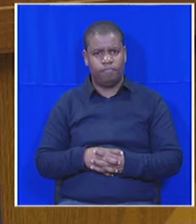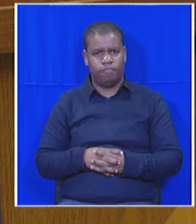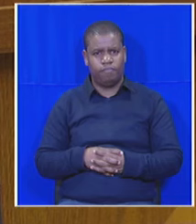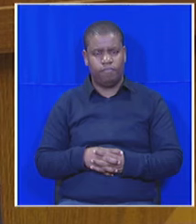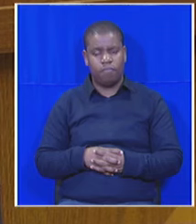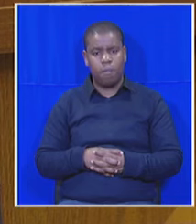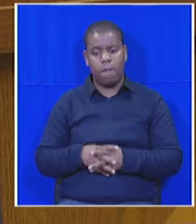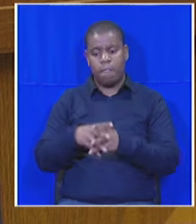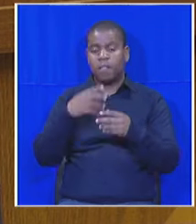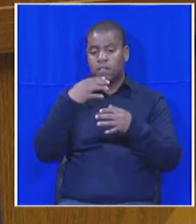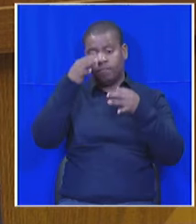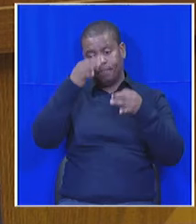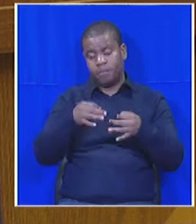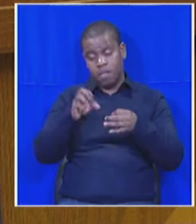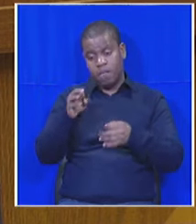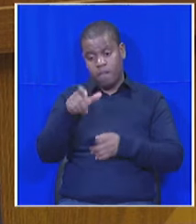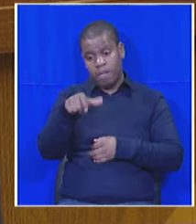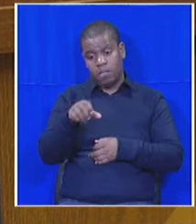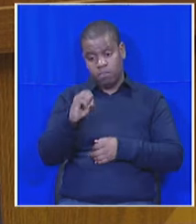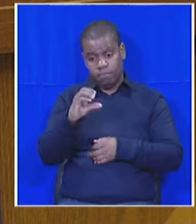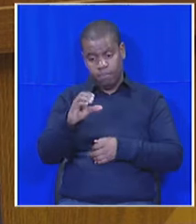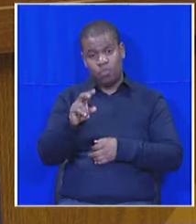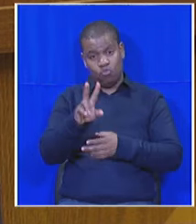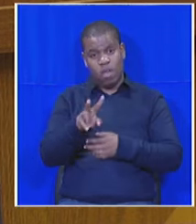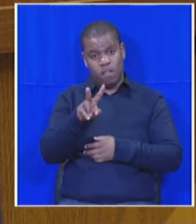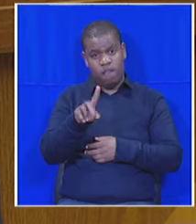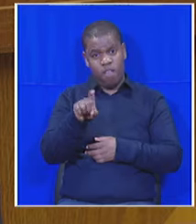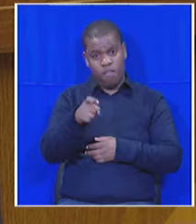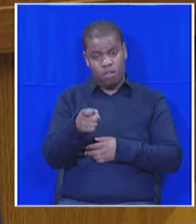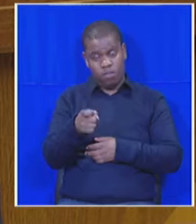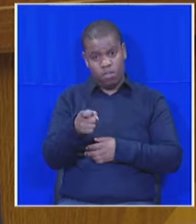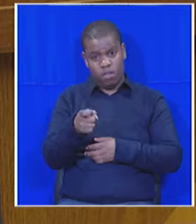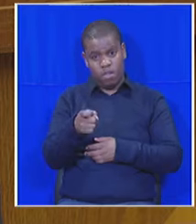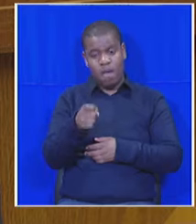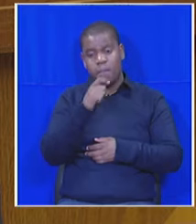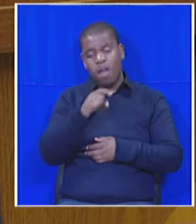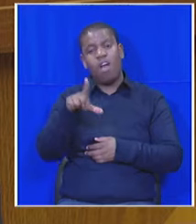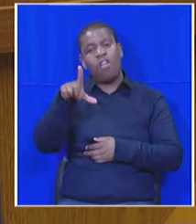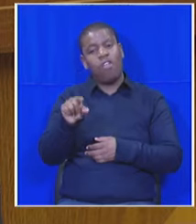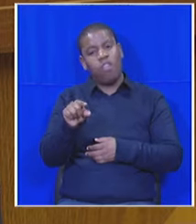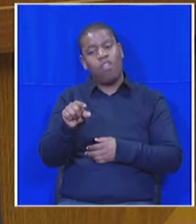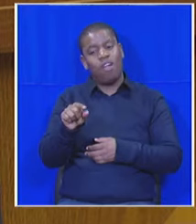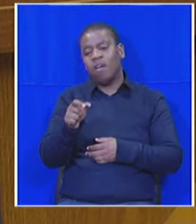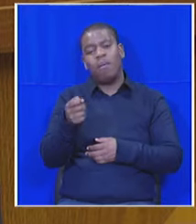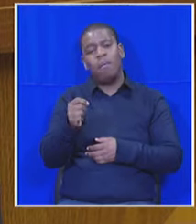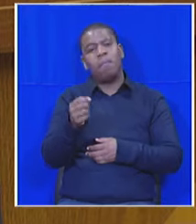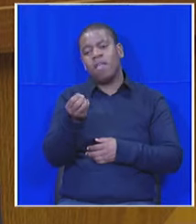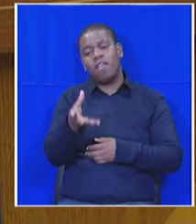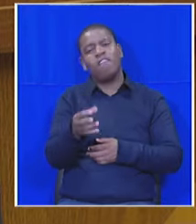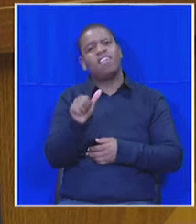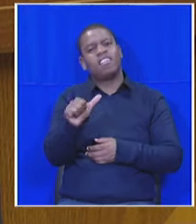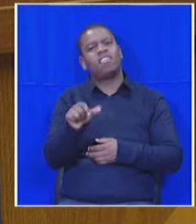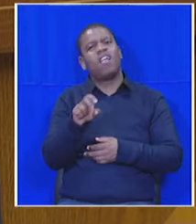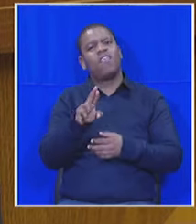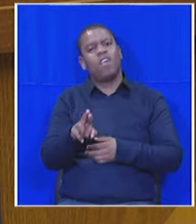ka 6,000 u-6,000 bewugcine bethi ulindele ukuthi uyothola isabelo uma umnyango uphinde waphosa ngokulandelayo. Ngabe